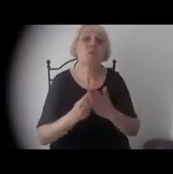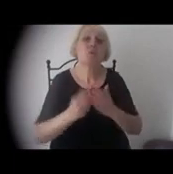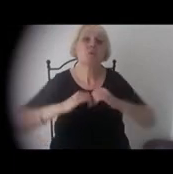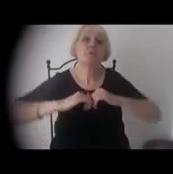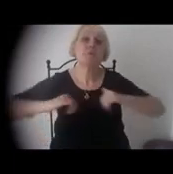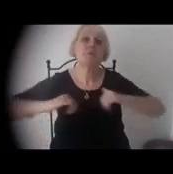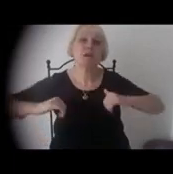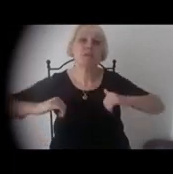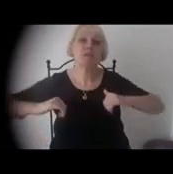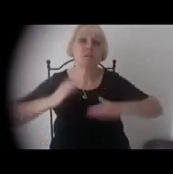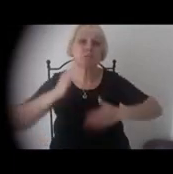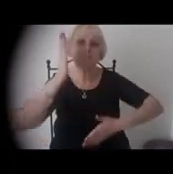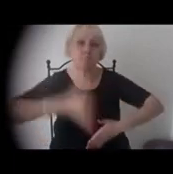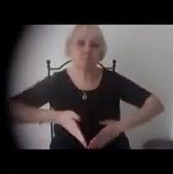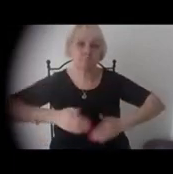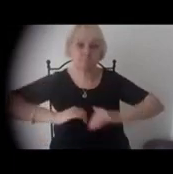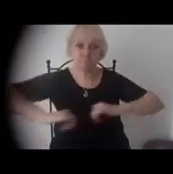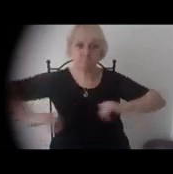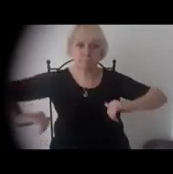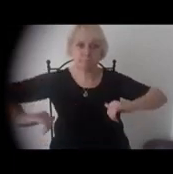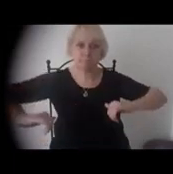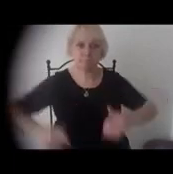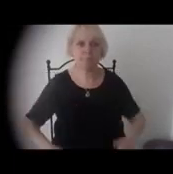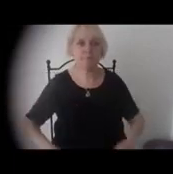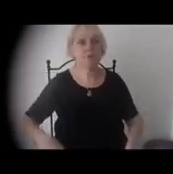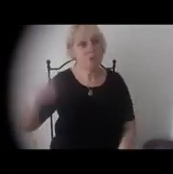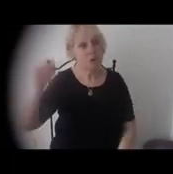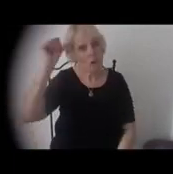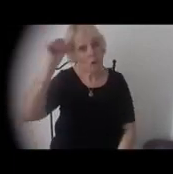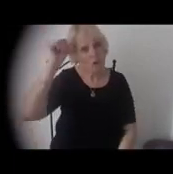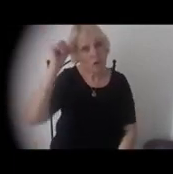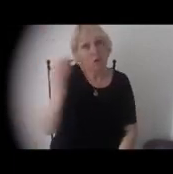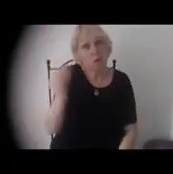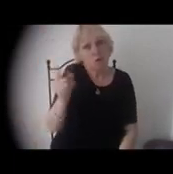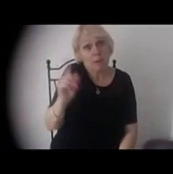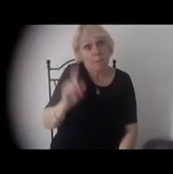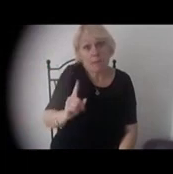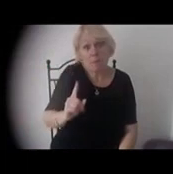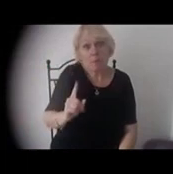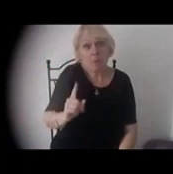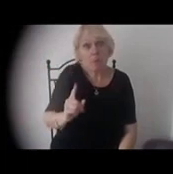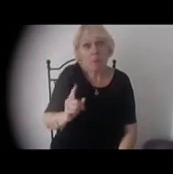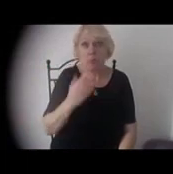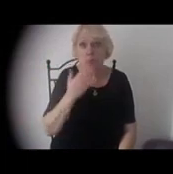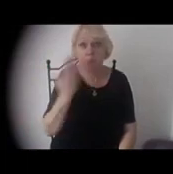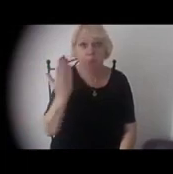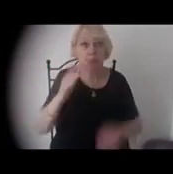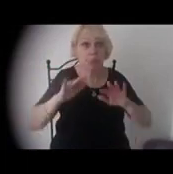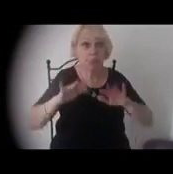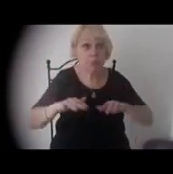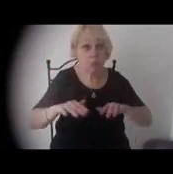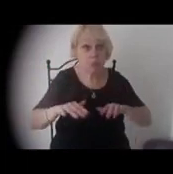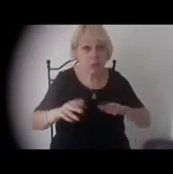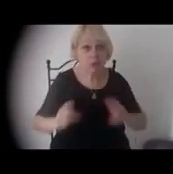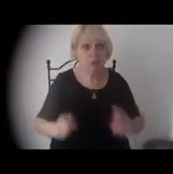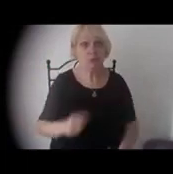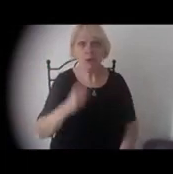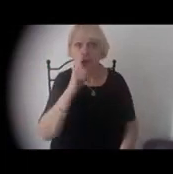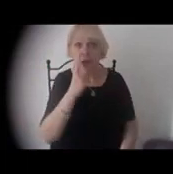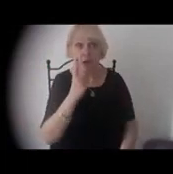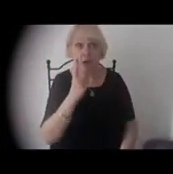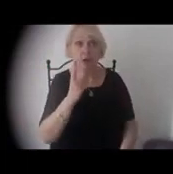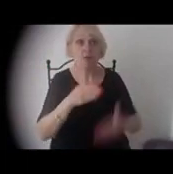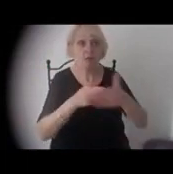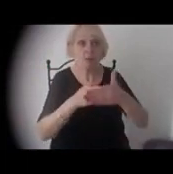So we know that some young people do not have access to online learning, and we also know that even if